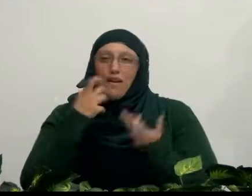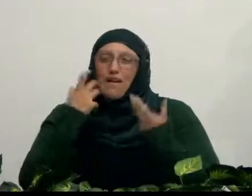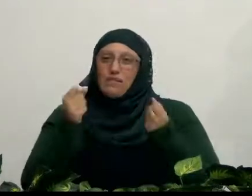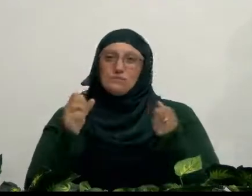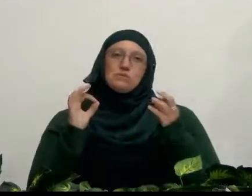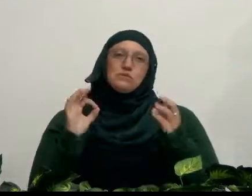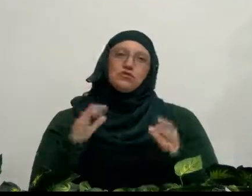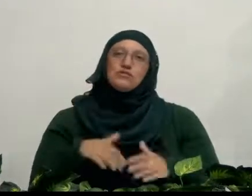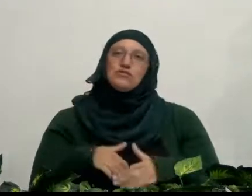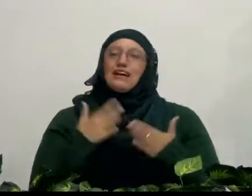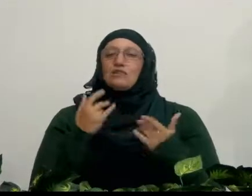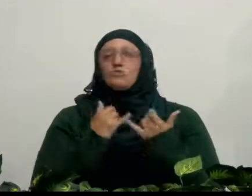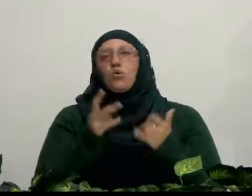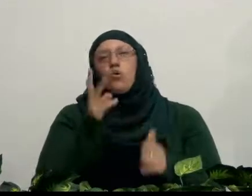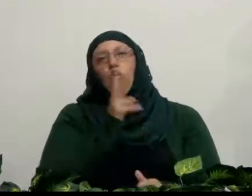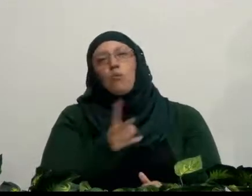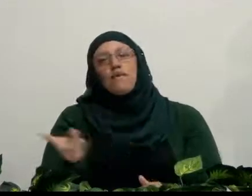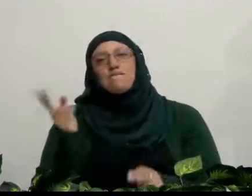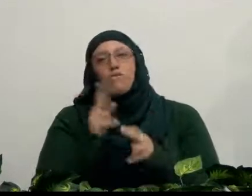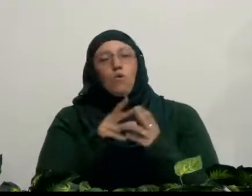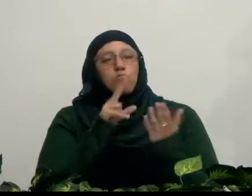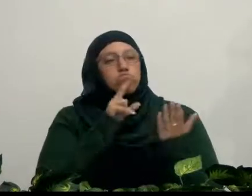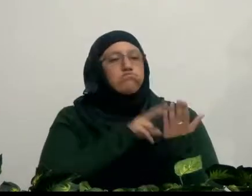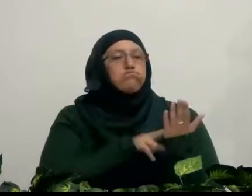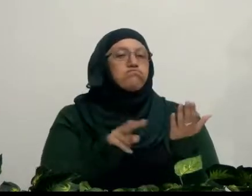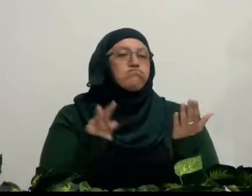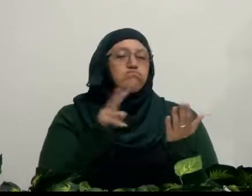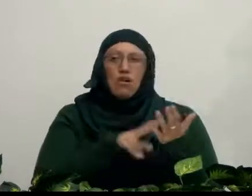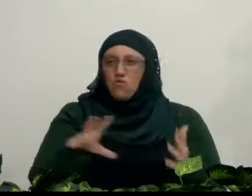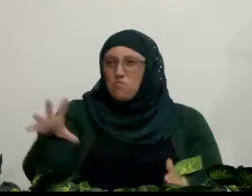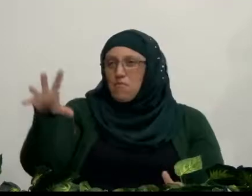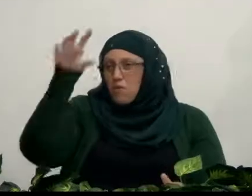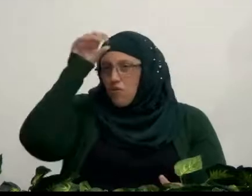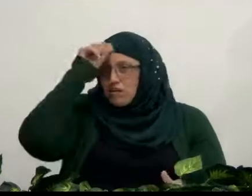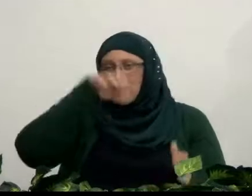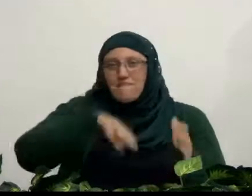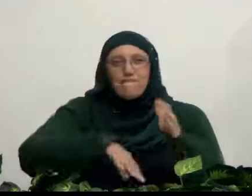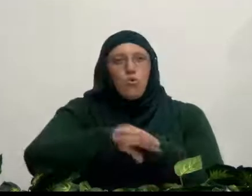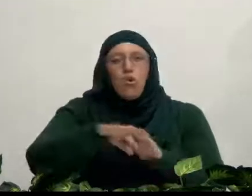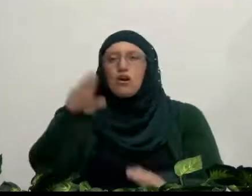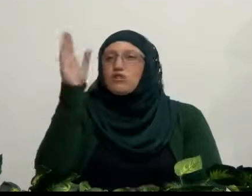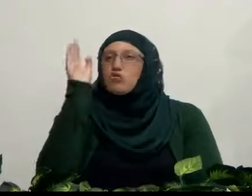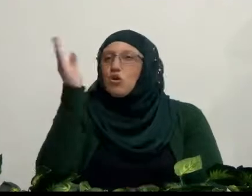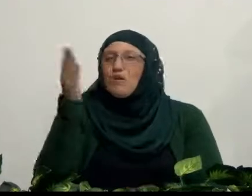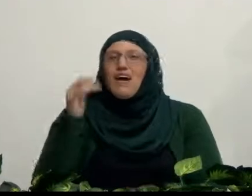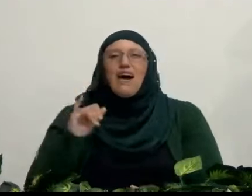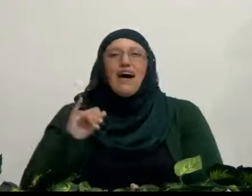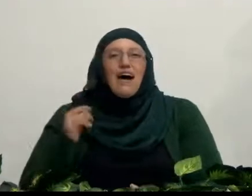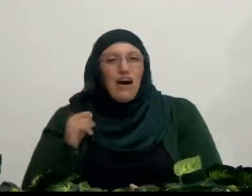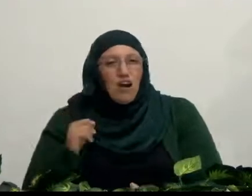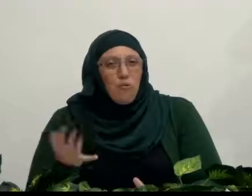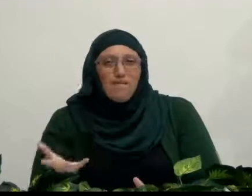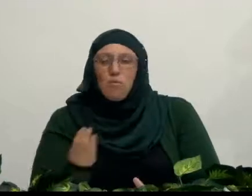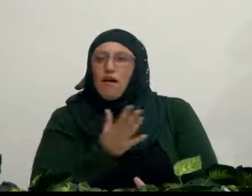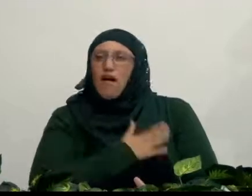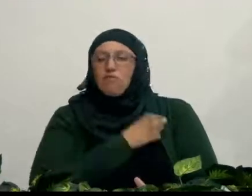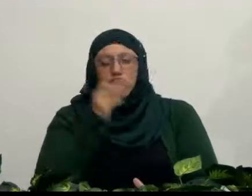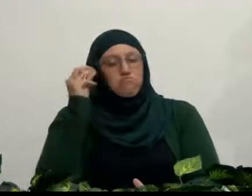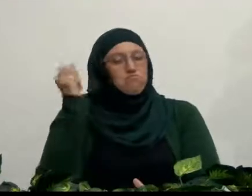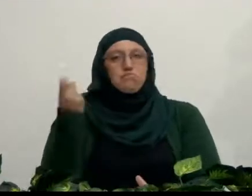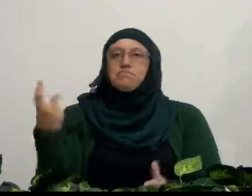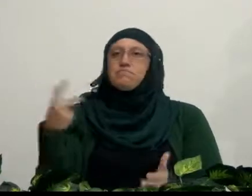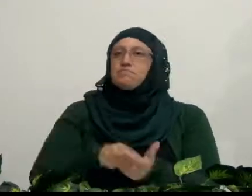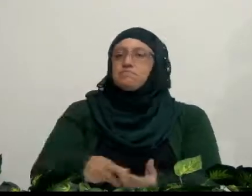so common for the reciters to memorize the whole sermon in Arabic, off by heart, come, stand and recite